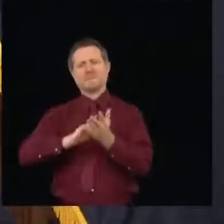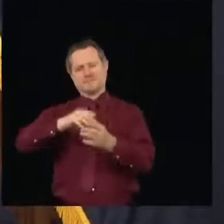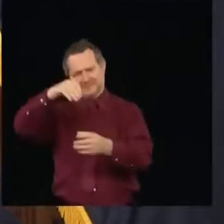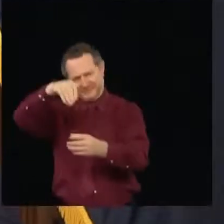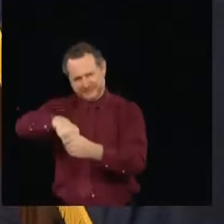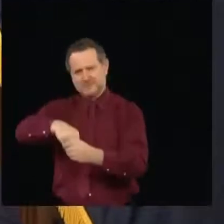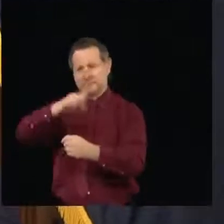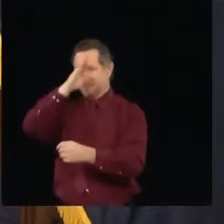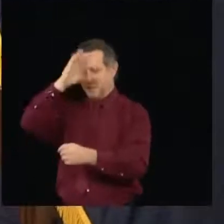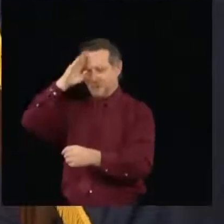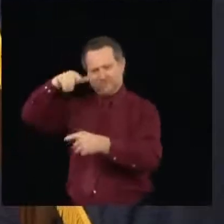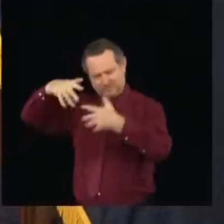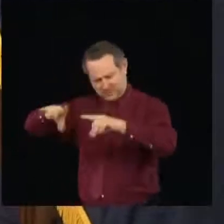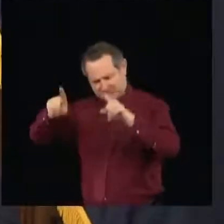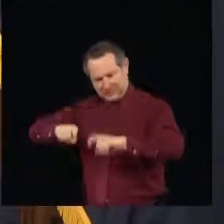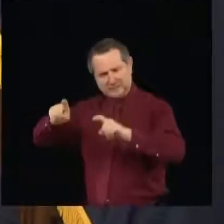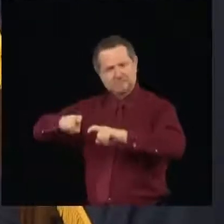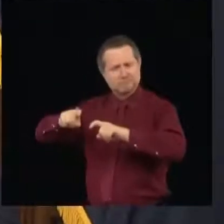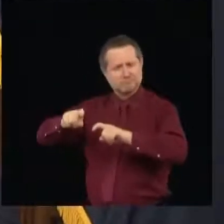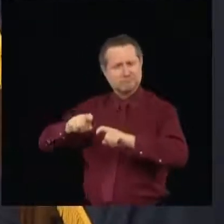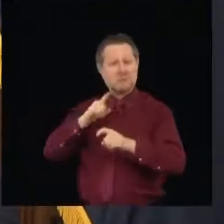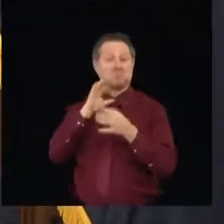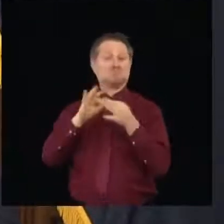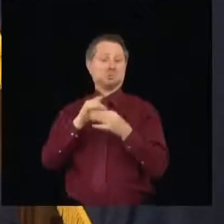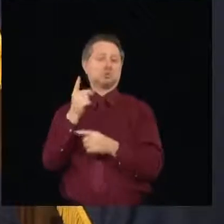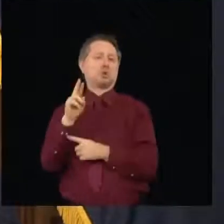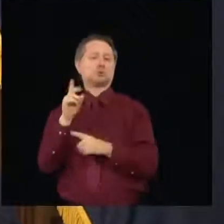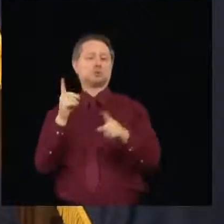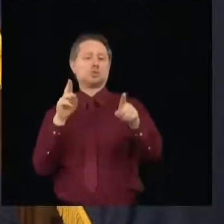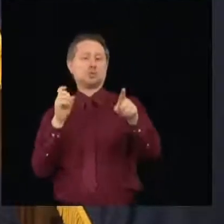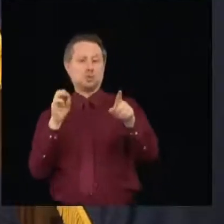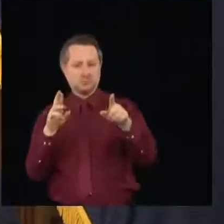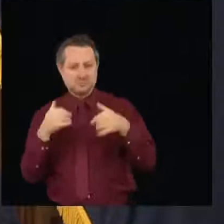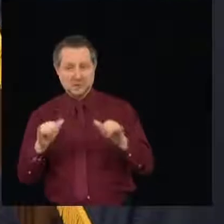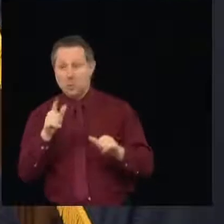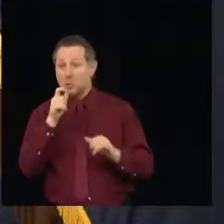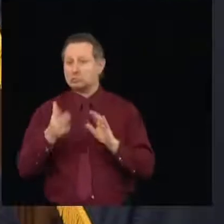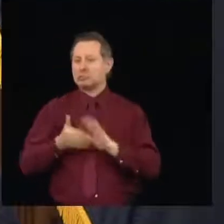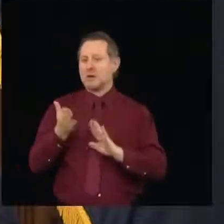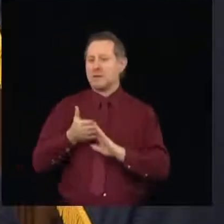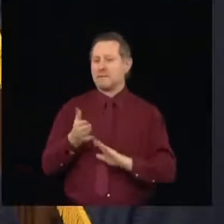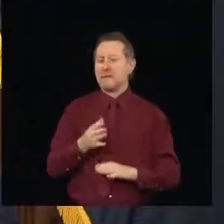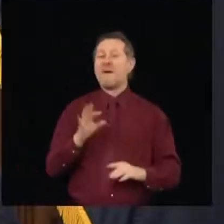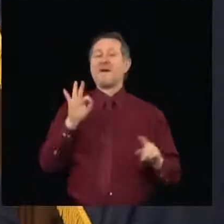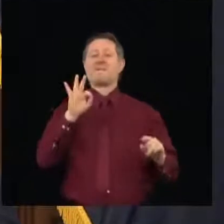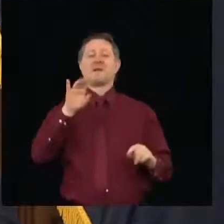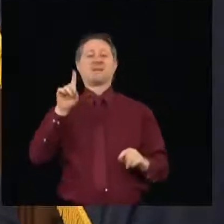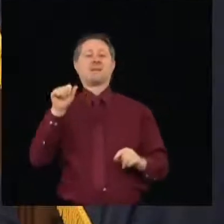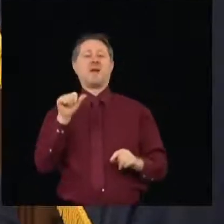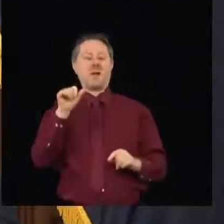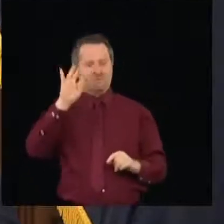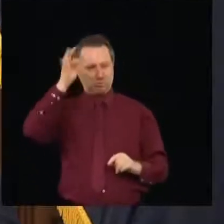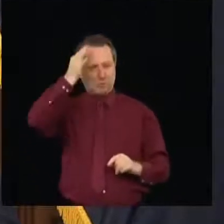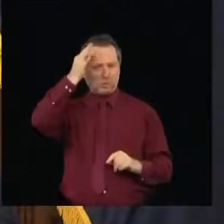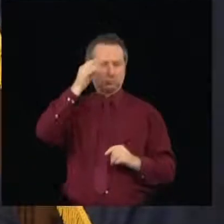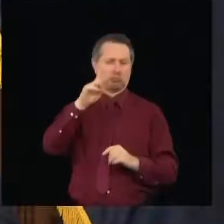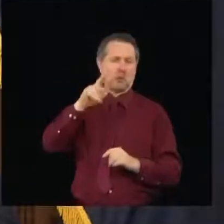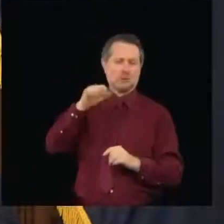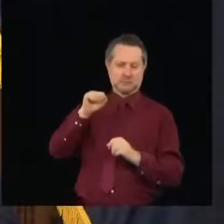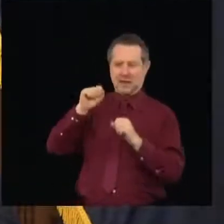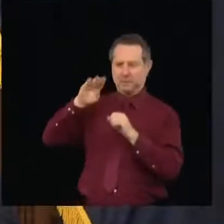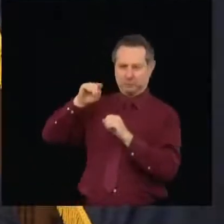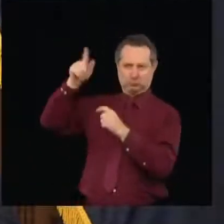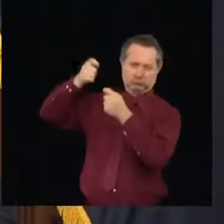trials for the FDA, which is how they test drugs. So drugs were tested in New